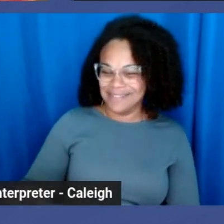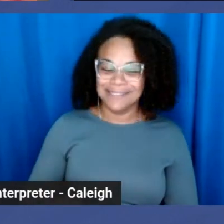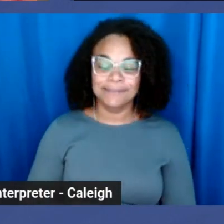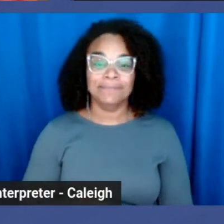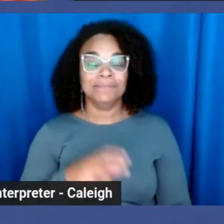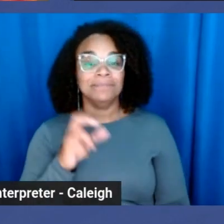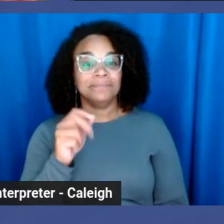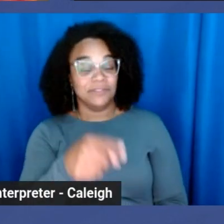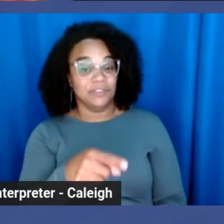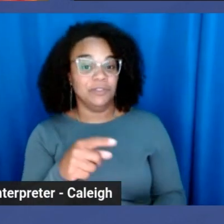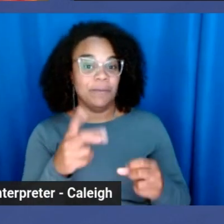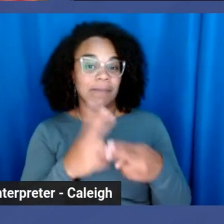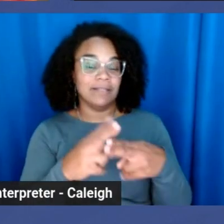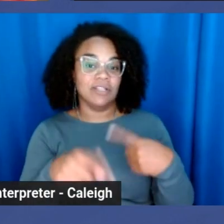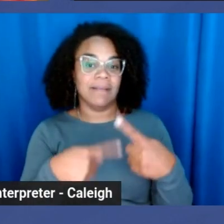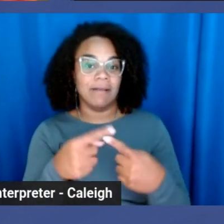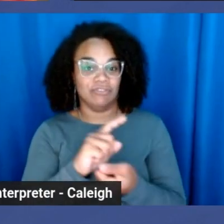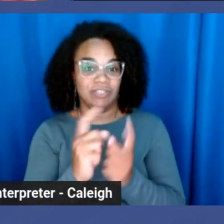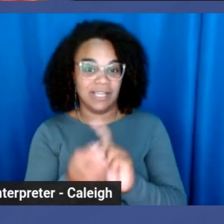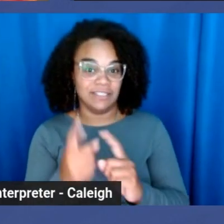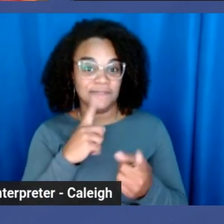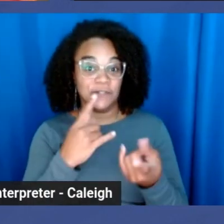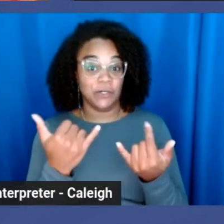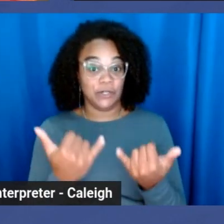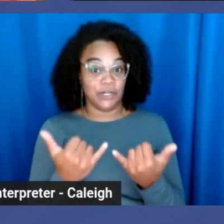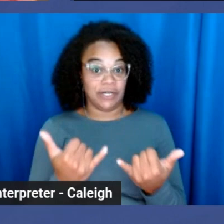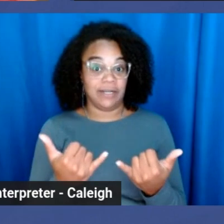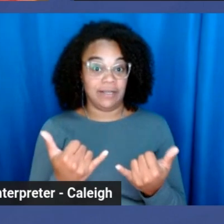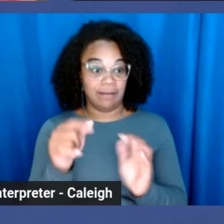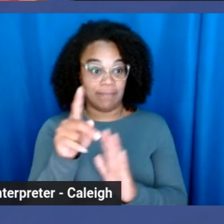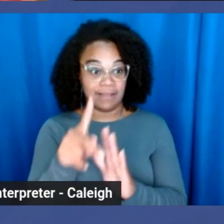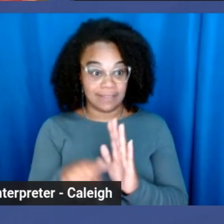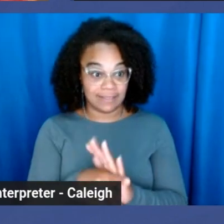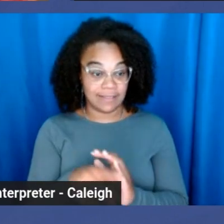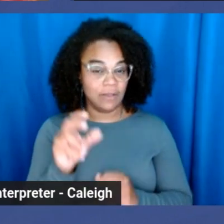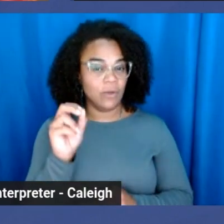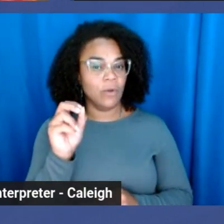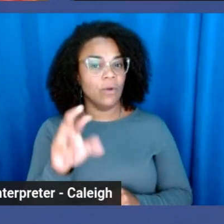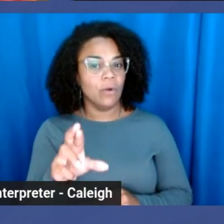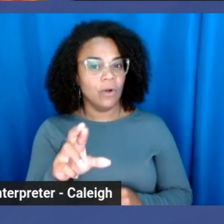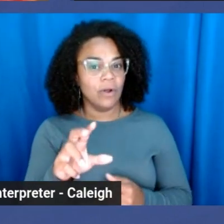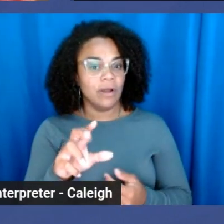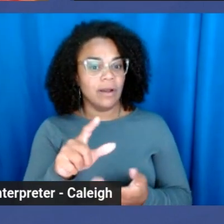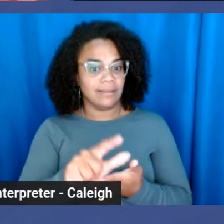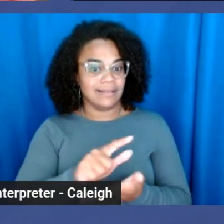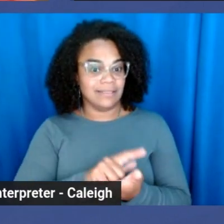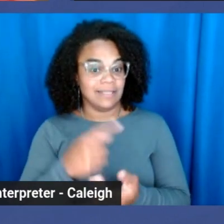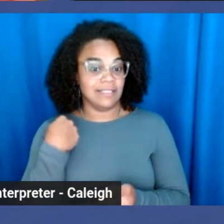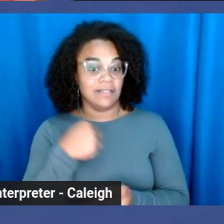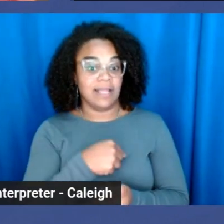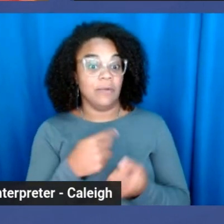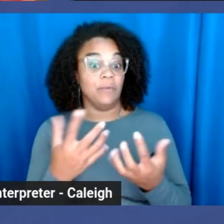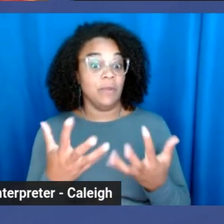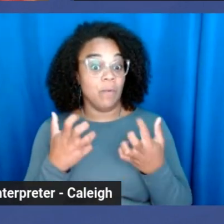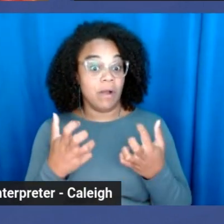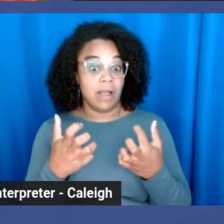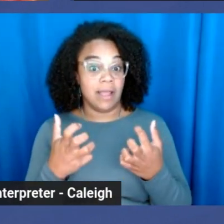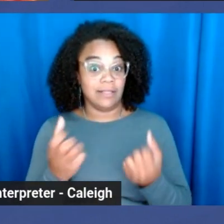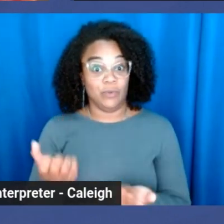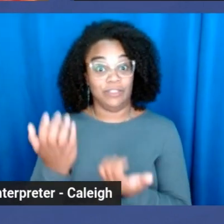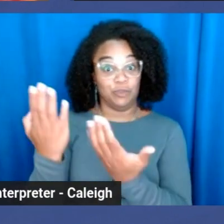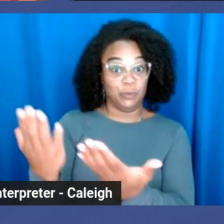about changes to current policy or legislation that we'd like to